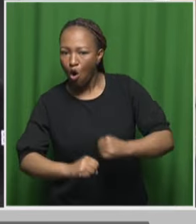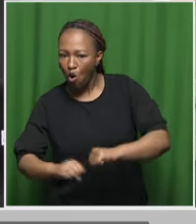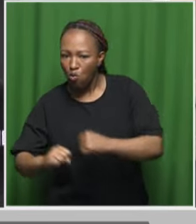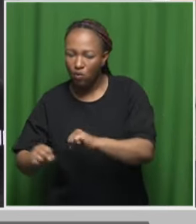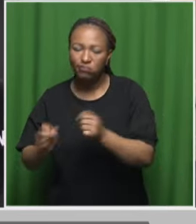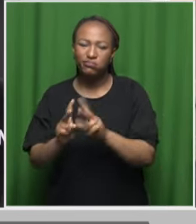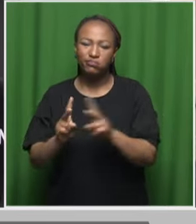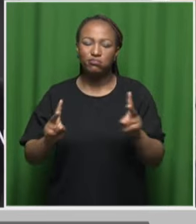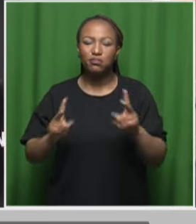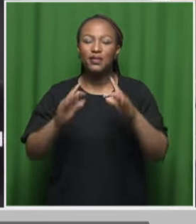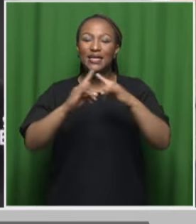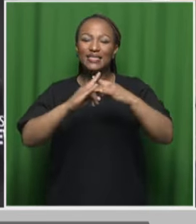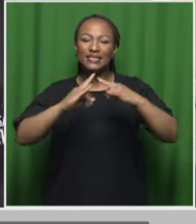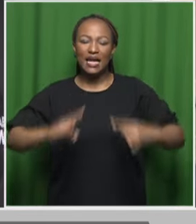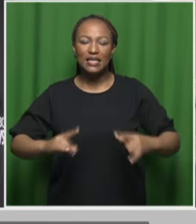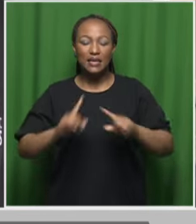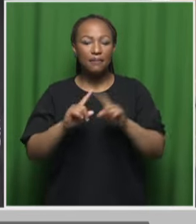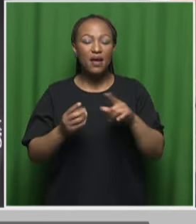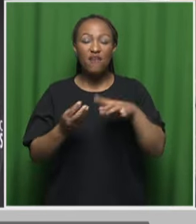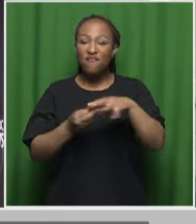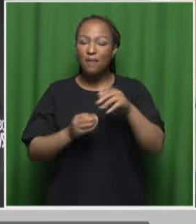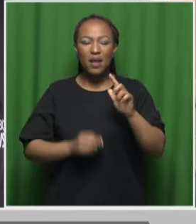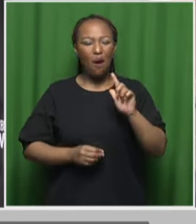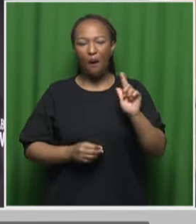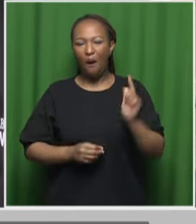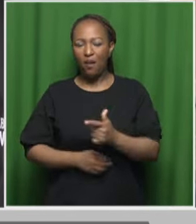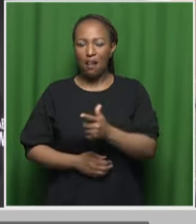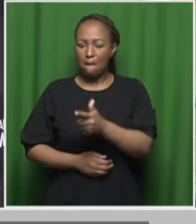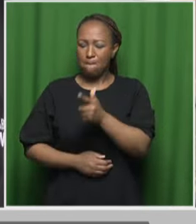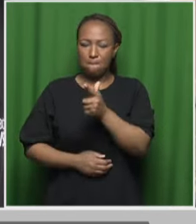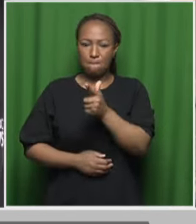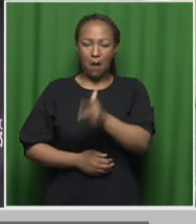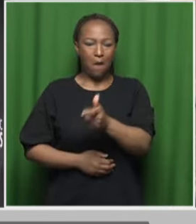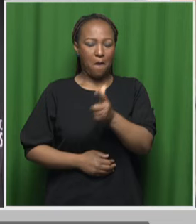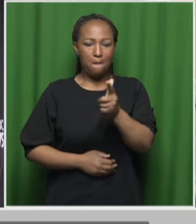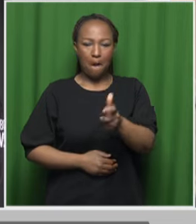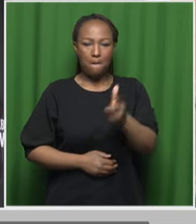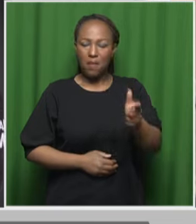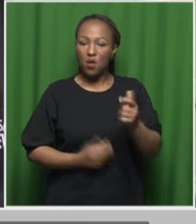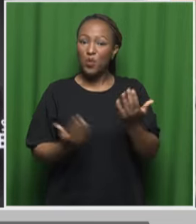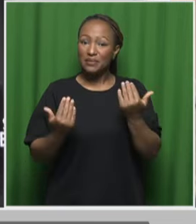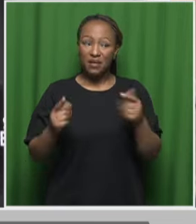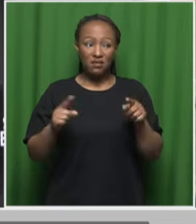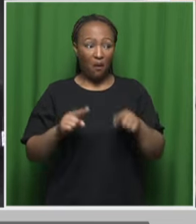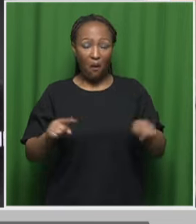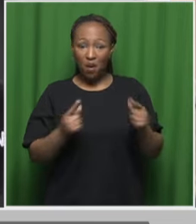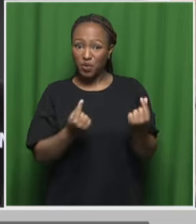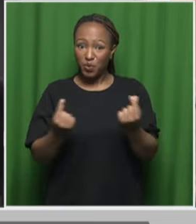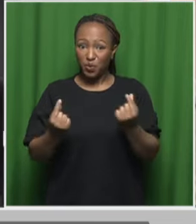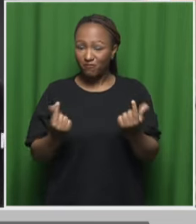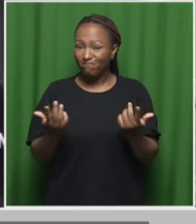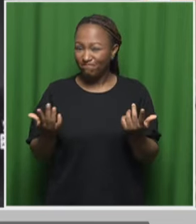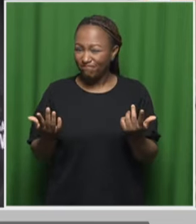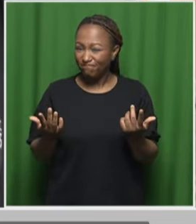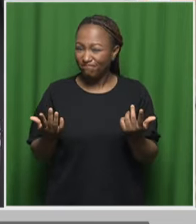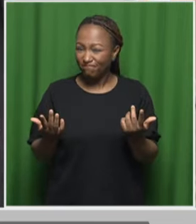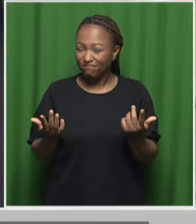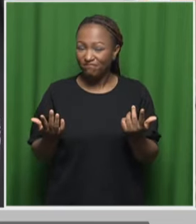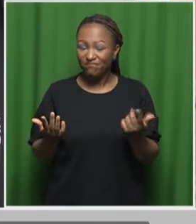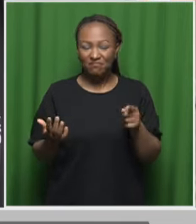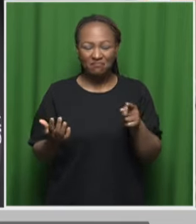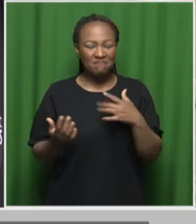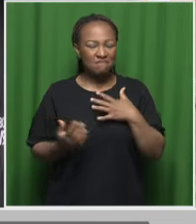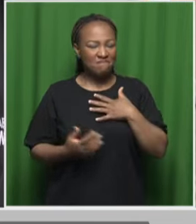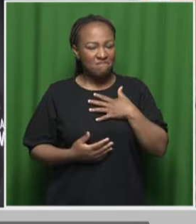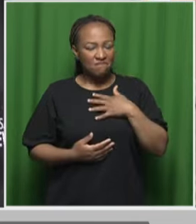since the entire family has been wiped out, like, we can't expect anybody to do that, isn't it? And that's a very